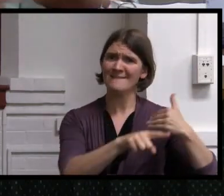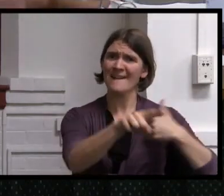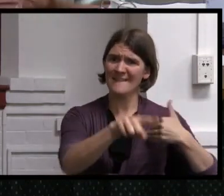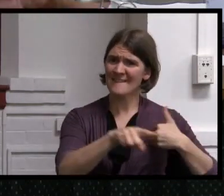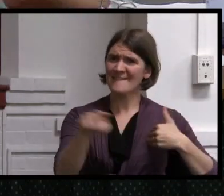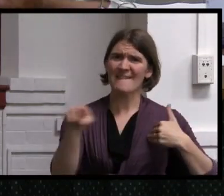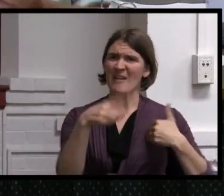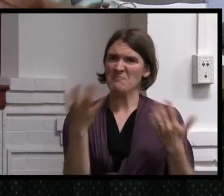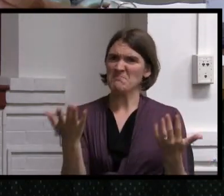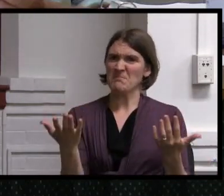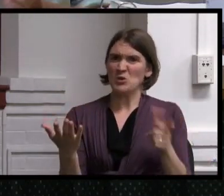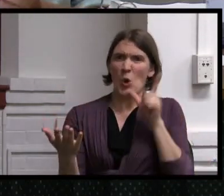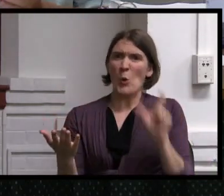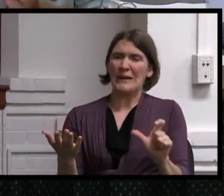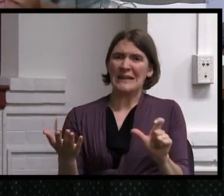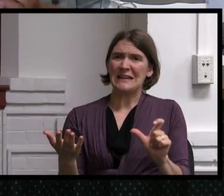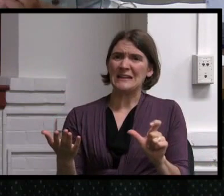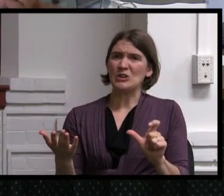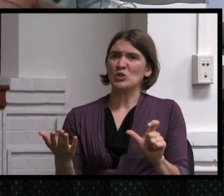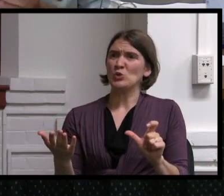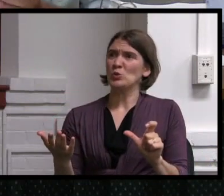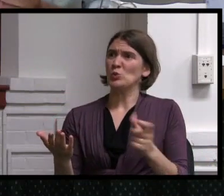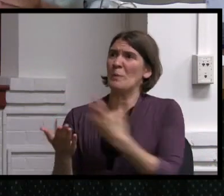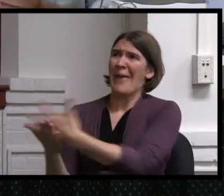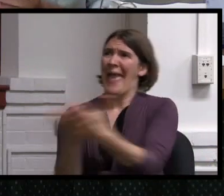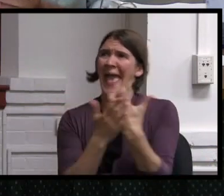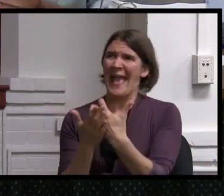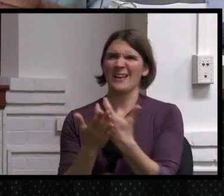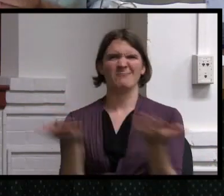are. You really don't need to go hungry in this town.